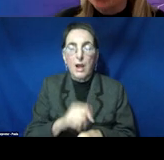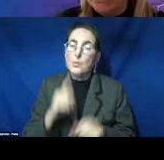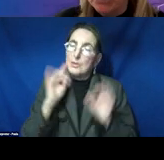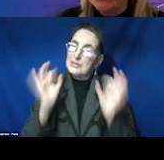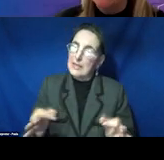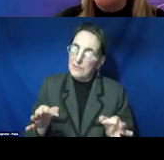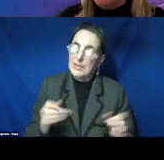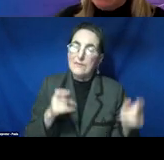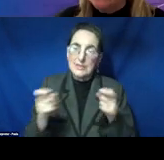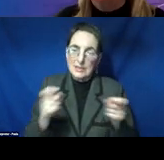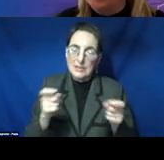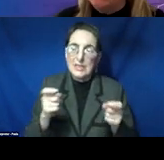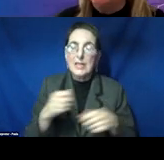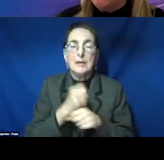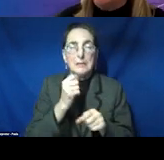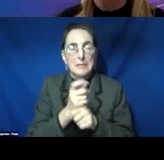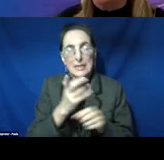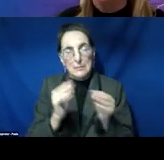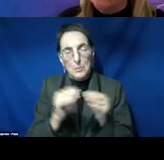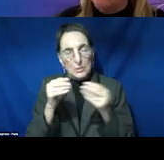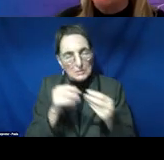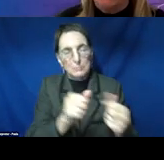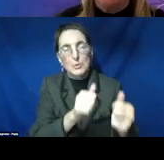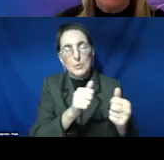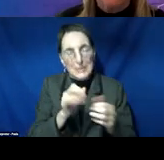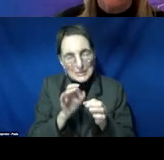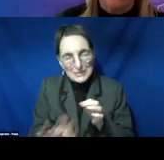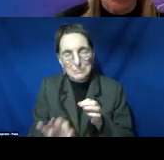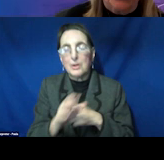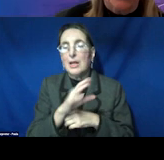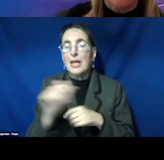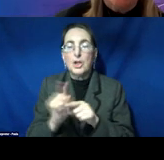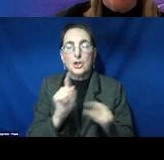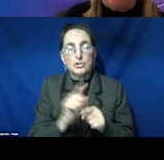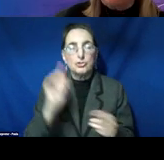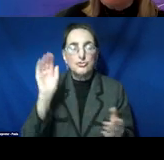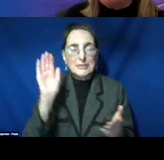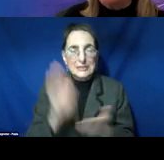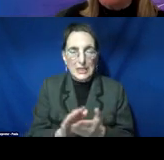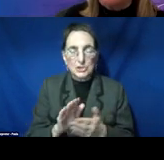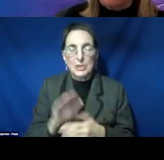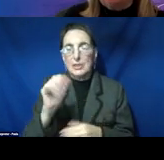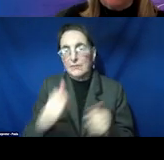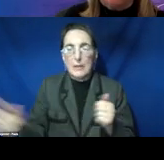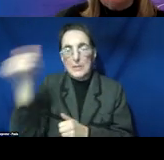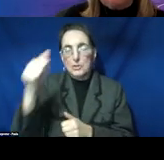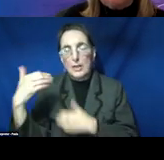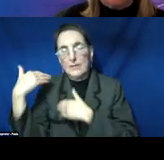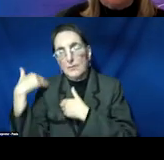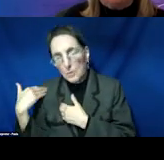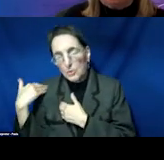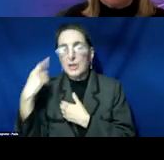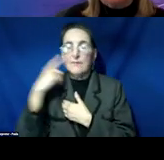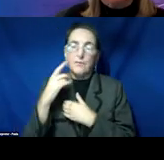facilitate streamlining as well as a reduction in administrative burden for those filling out